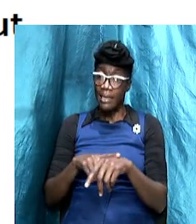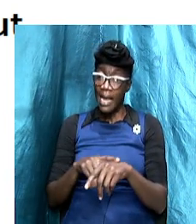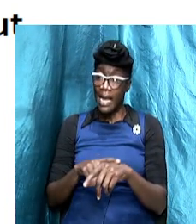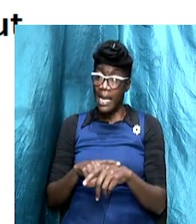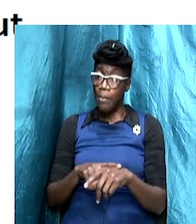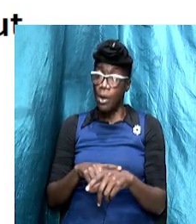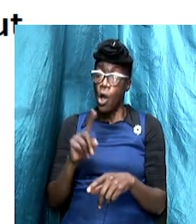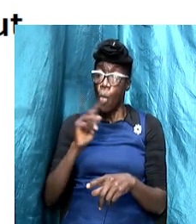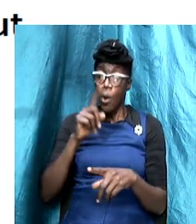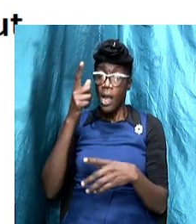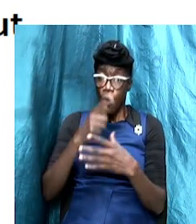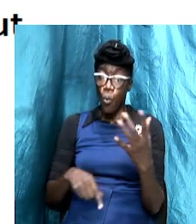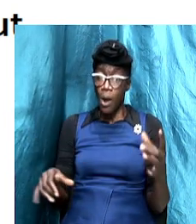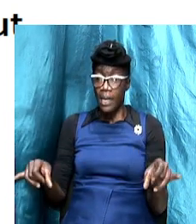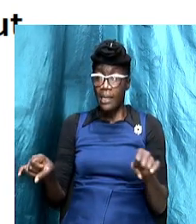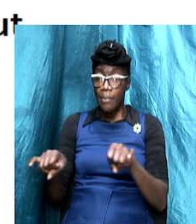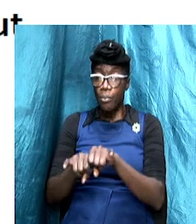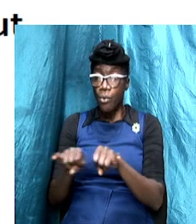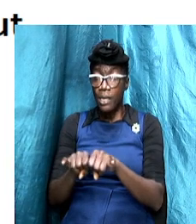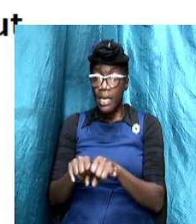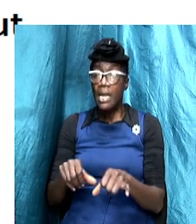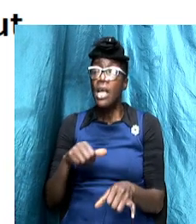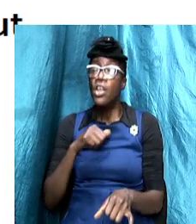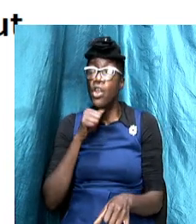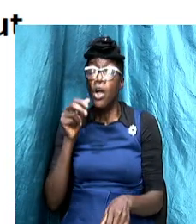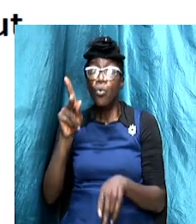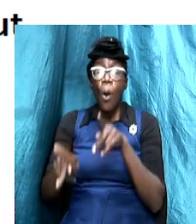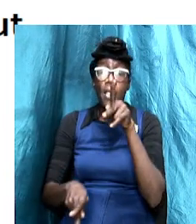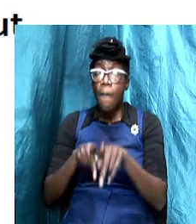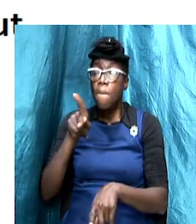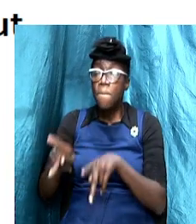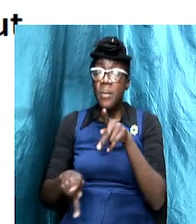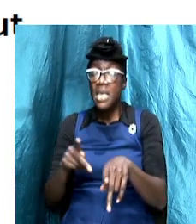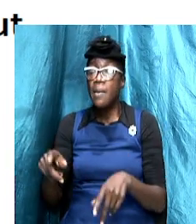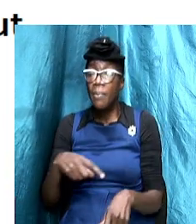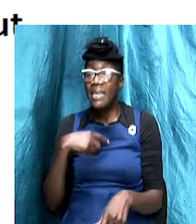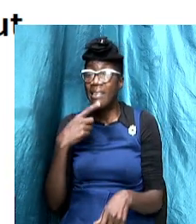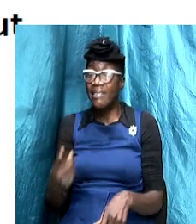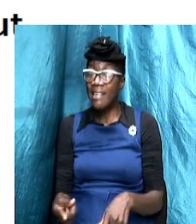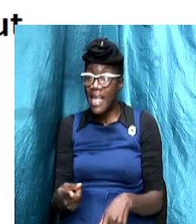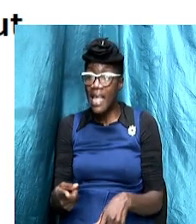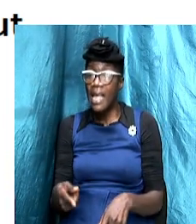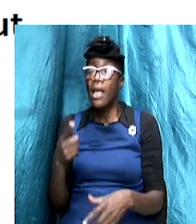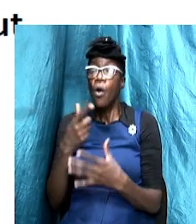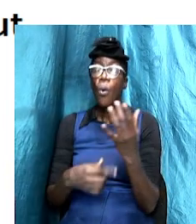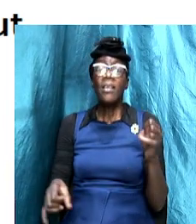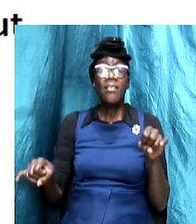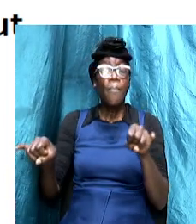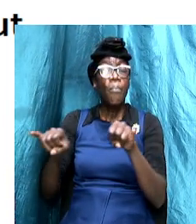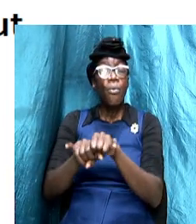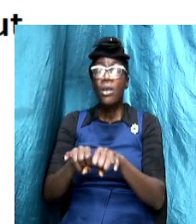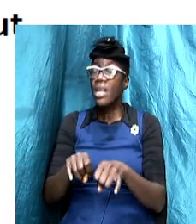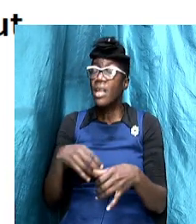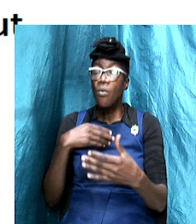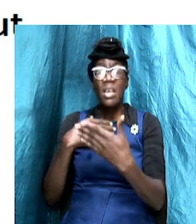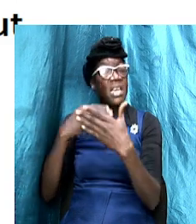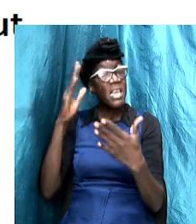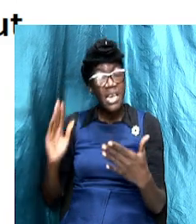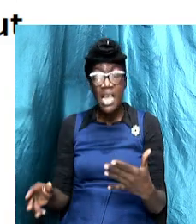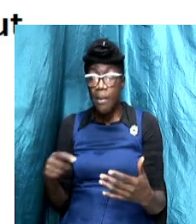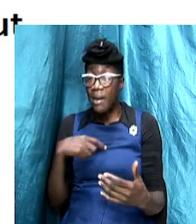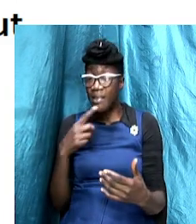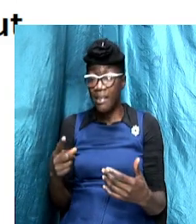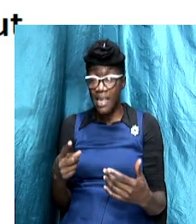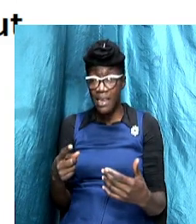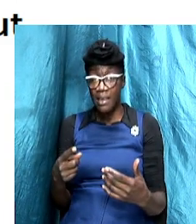is important is not what the crowd says. What is important is not what your neighbor says. As a matter of